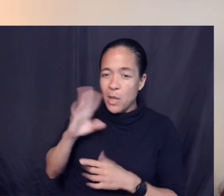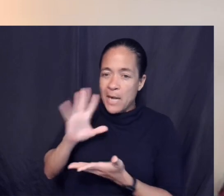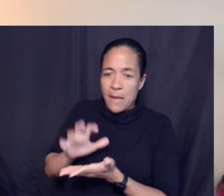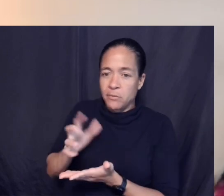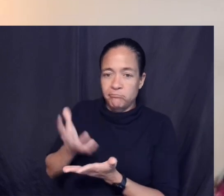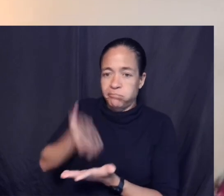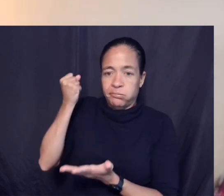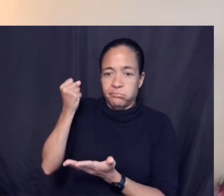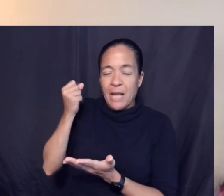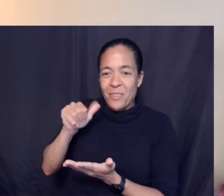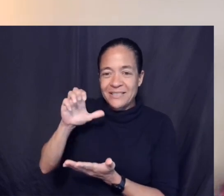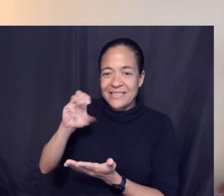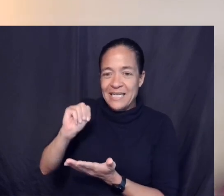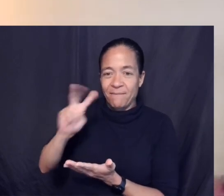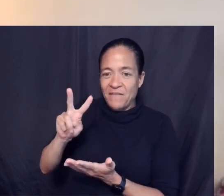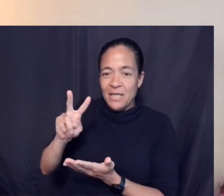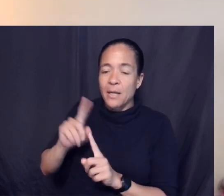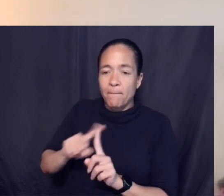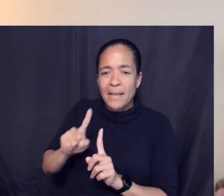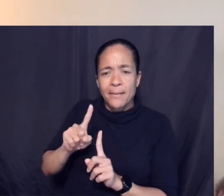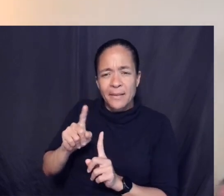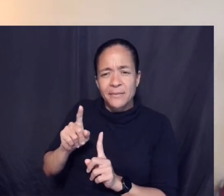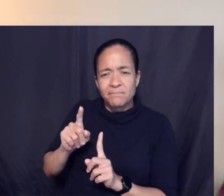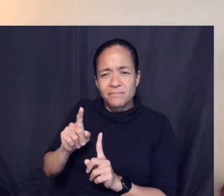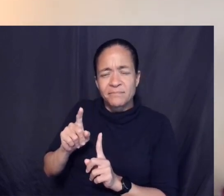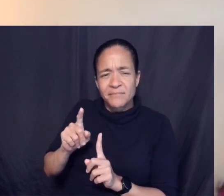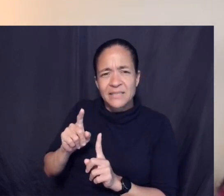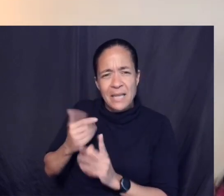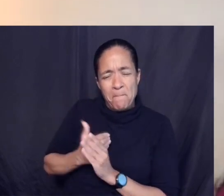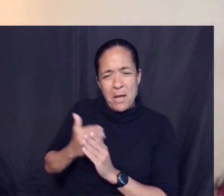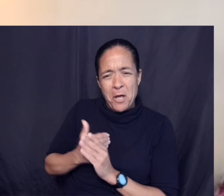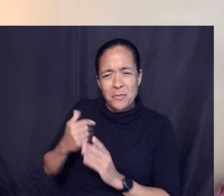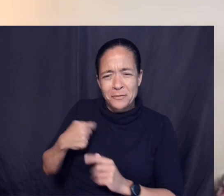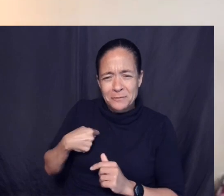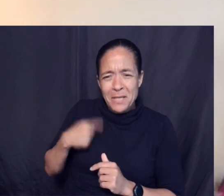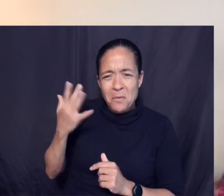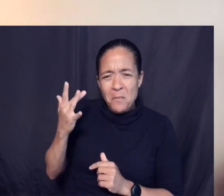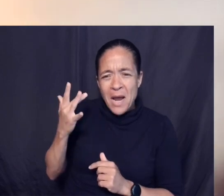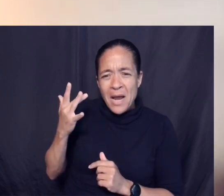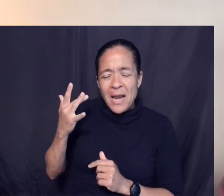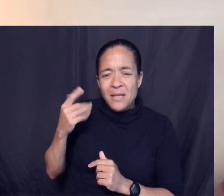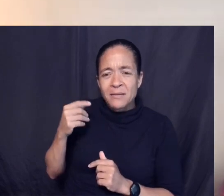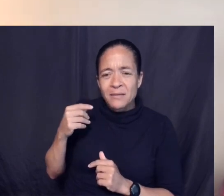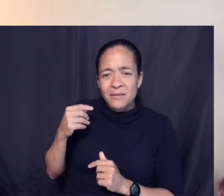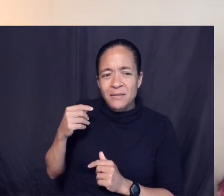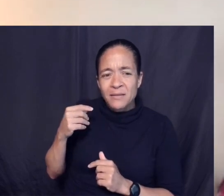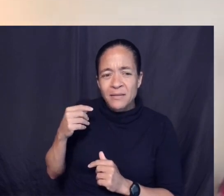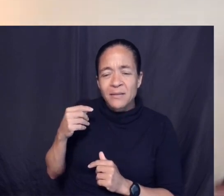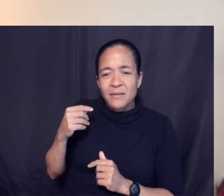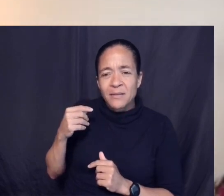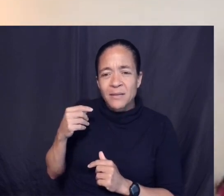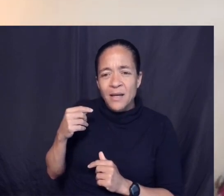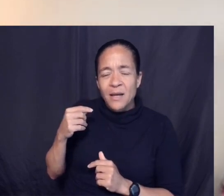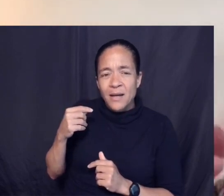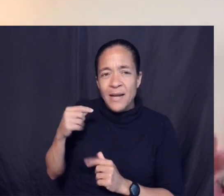second. But it bothers me that it's kind of taken something like this for my